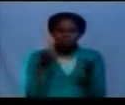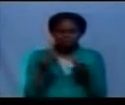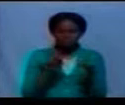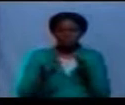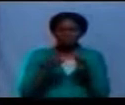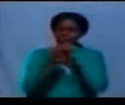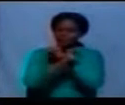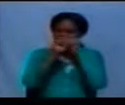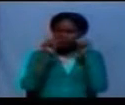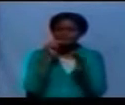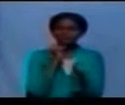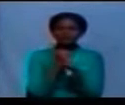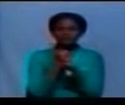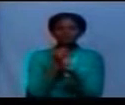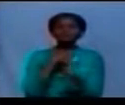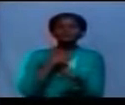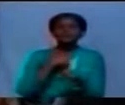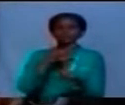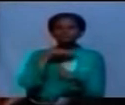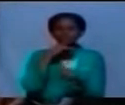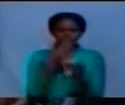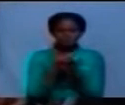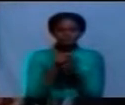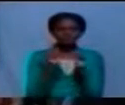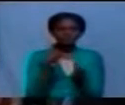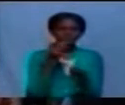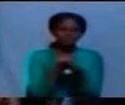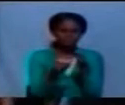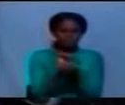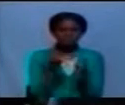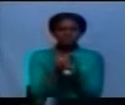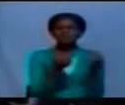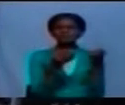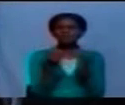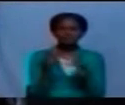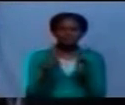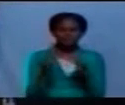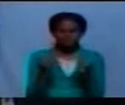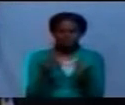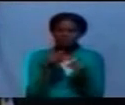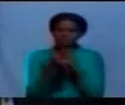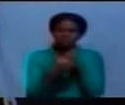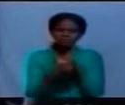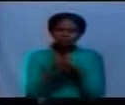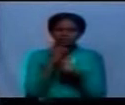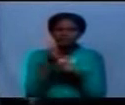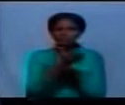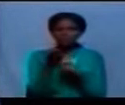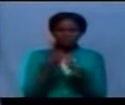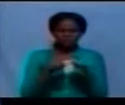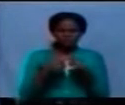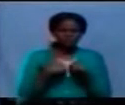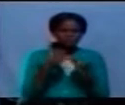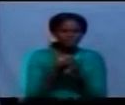working, there's enough money they're able to make. They can distribute to so many people. So banks are not there to tap into the